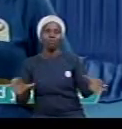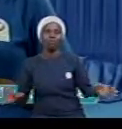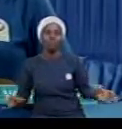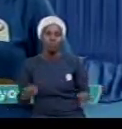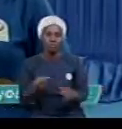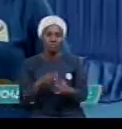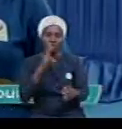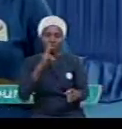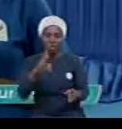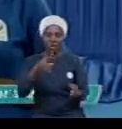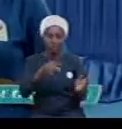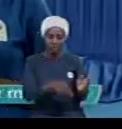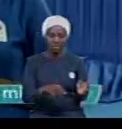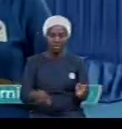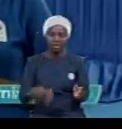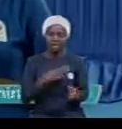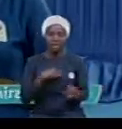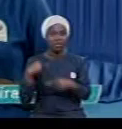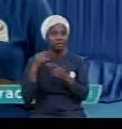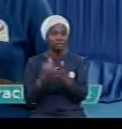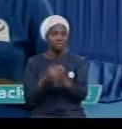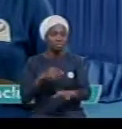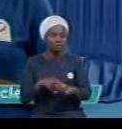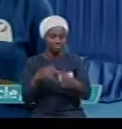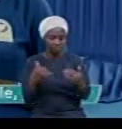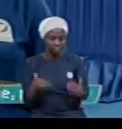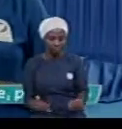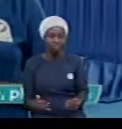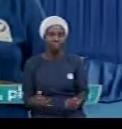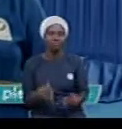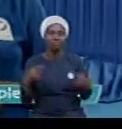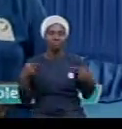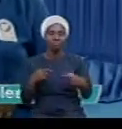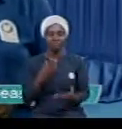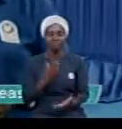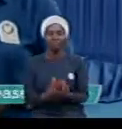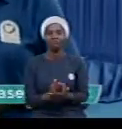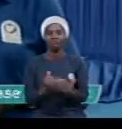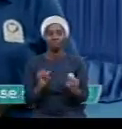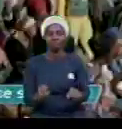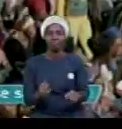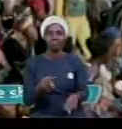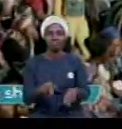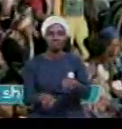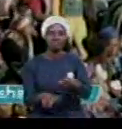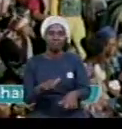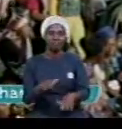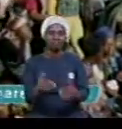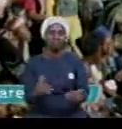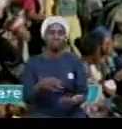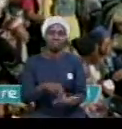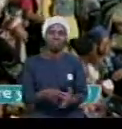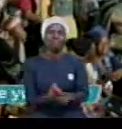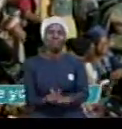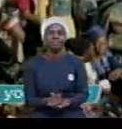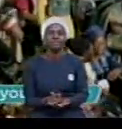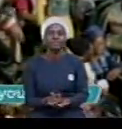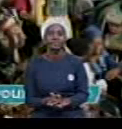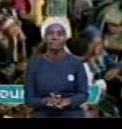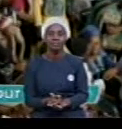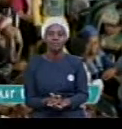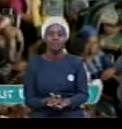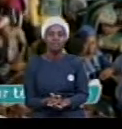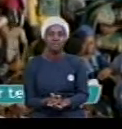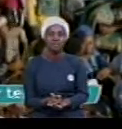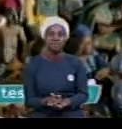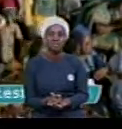now walk. She can now stand. Praise the Lord. It is done. And yours too, I tell you, is